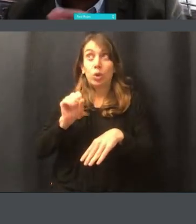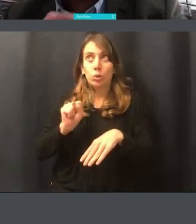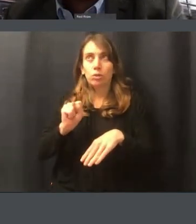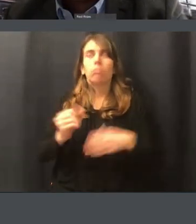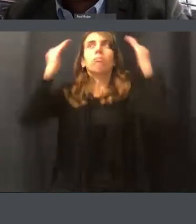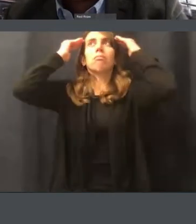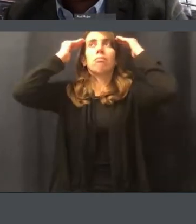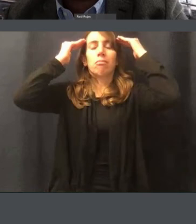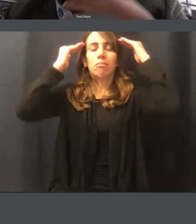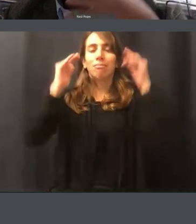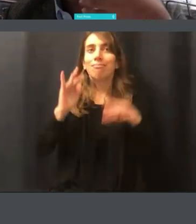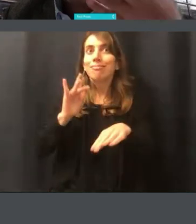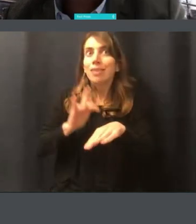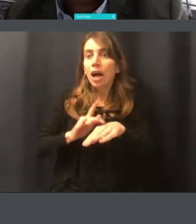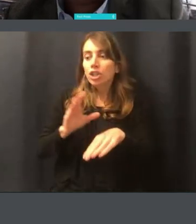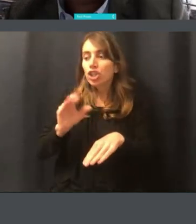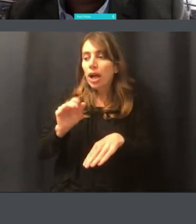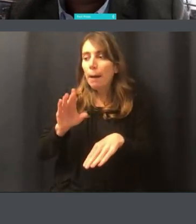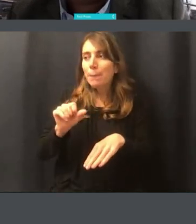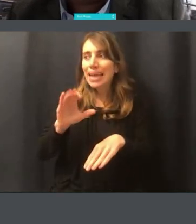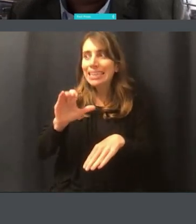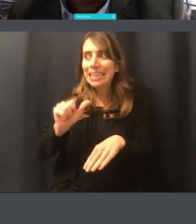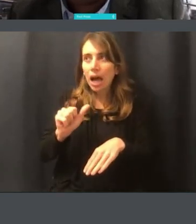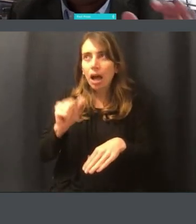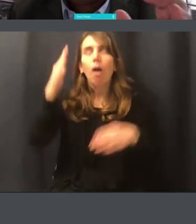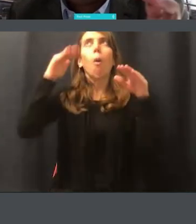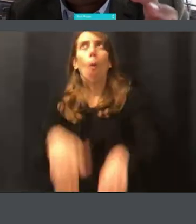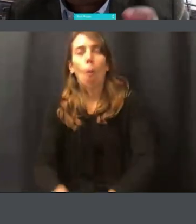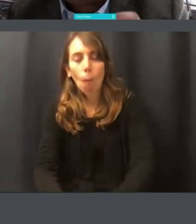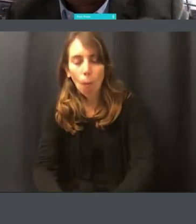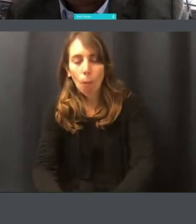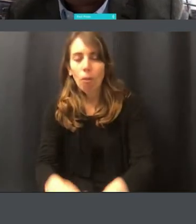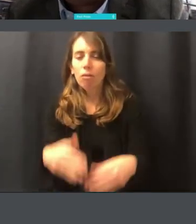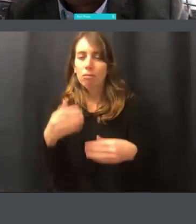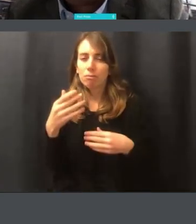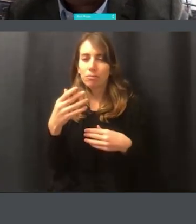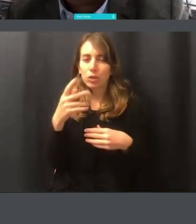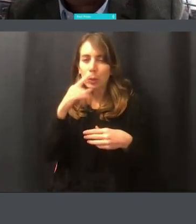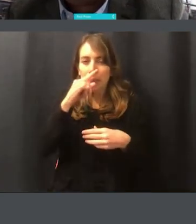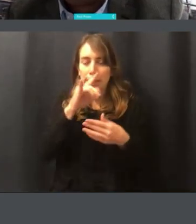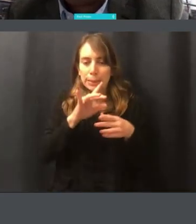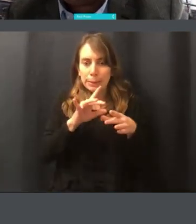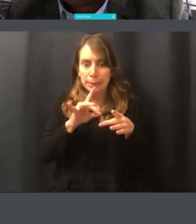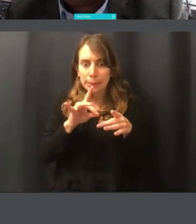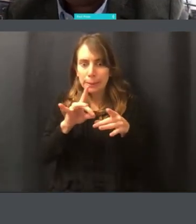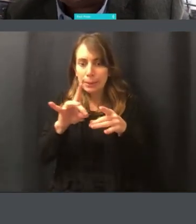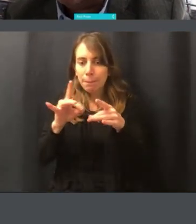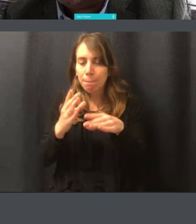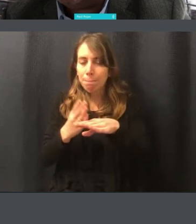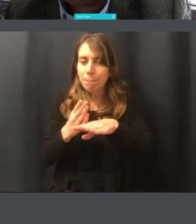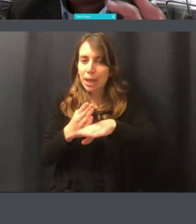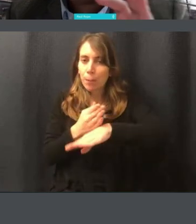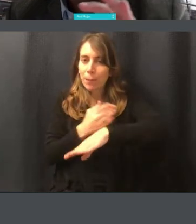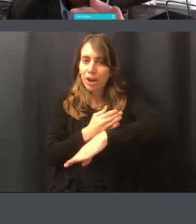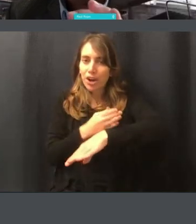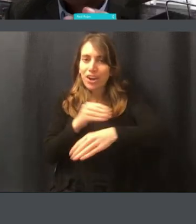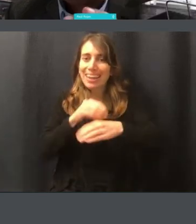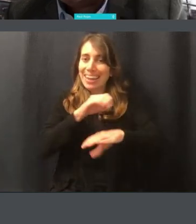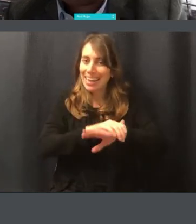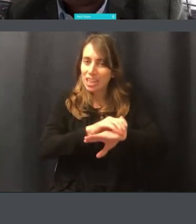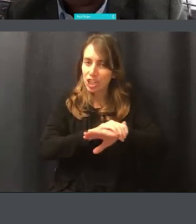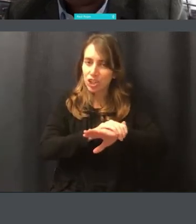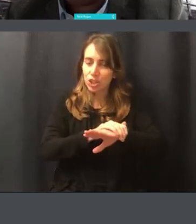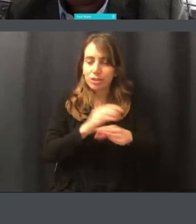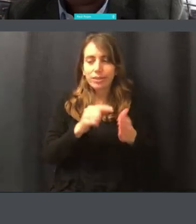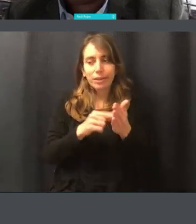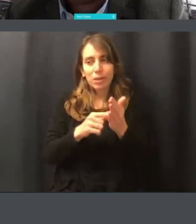languages. Now, we also have data from kids who they get better and better usually in English, but sometimes they don't